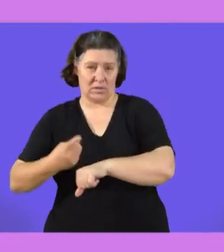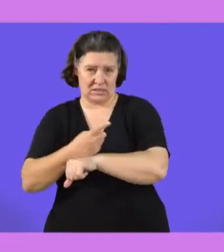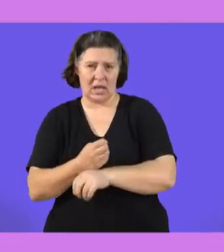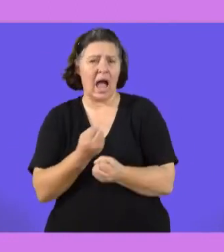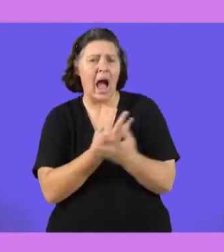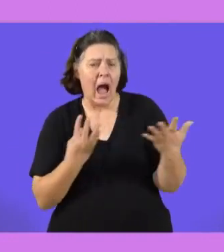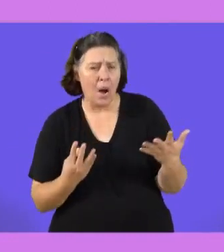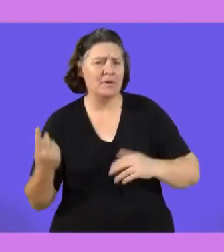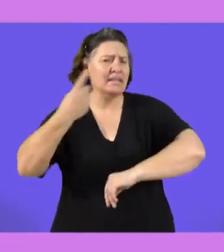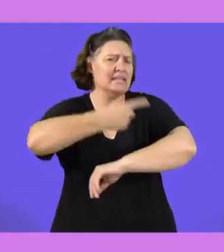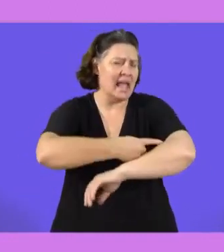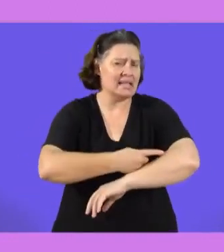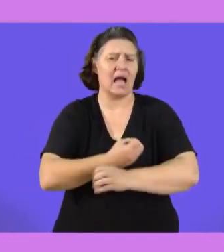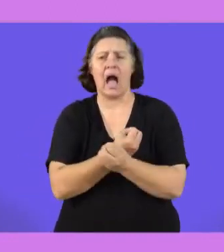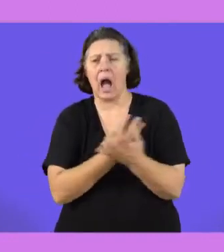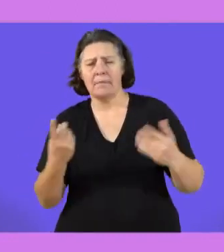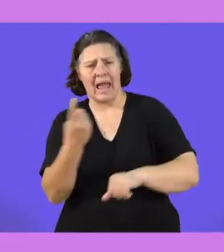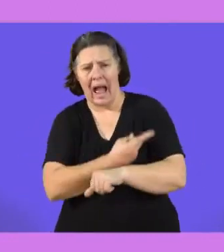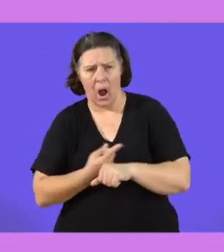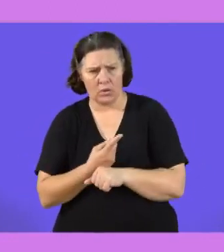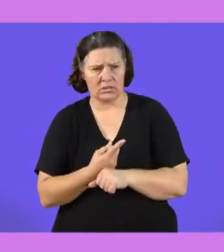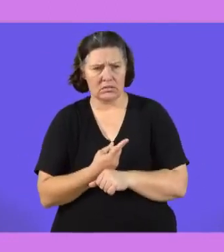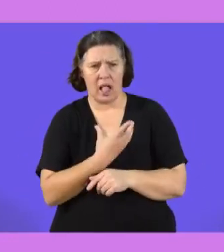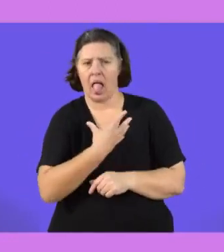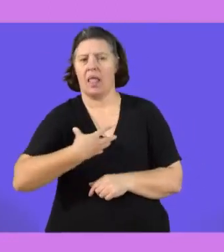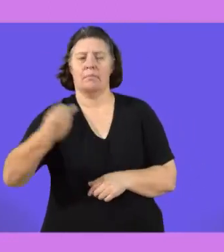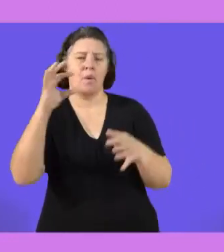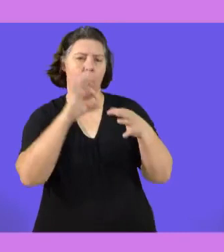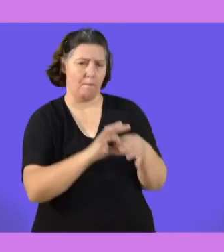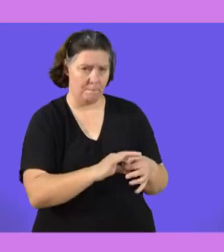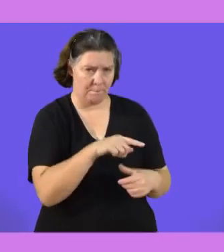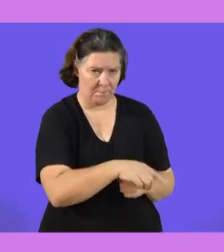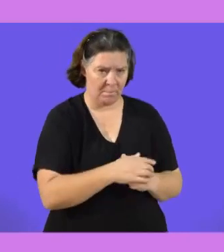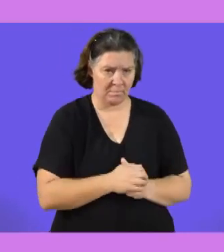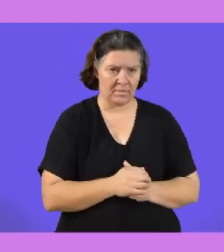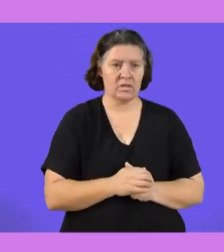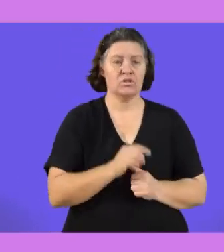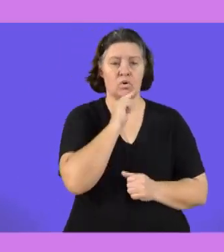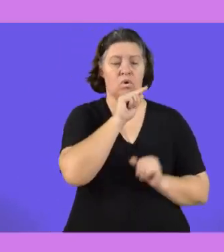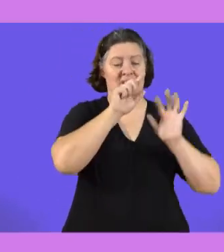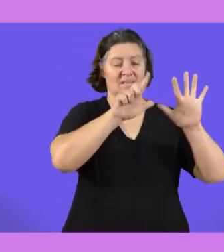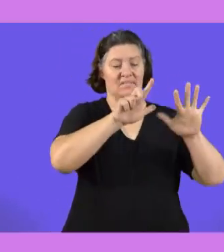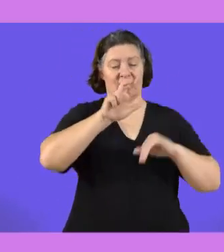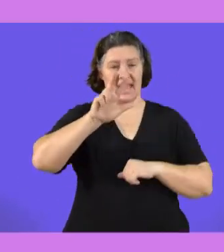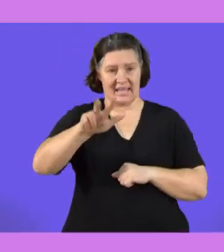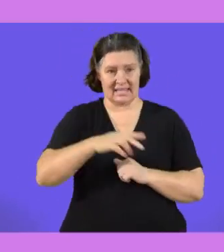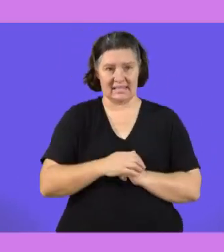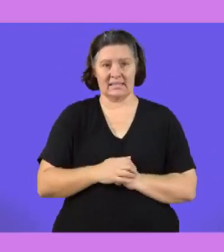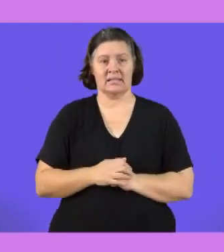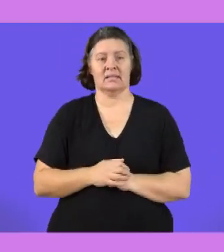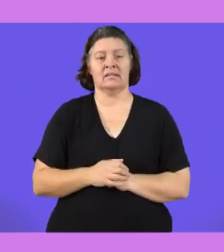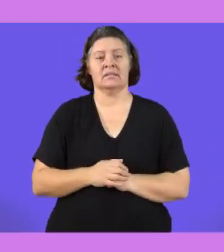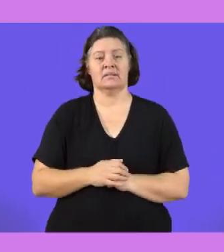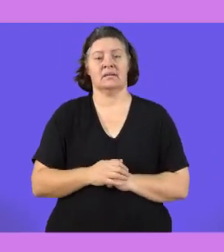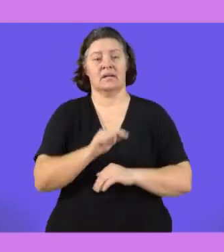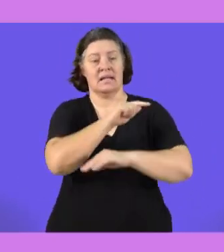of days and hours she was away from home. So here, I would go by saying 78, and I'm going to type